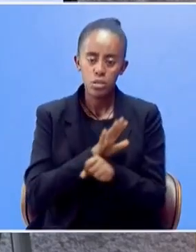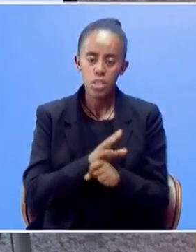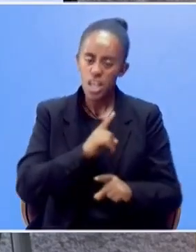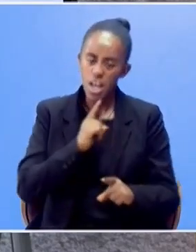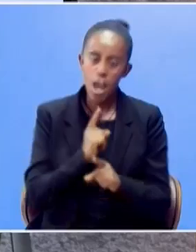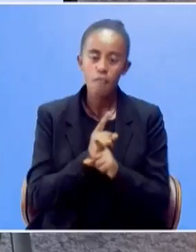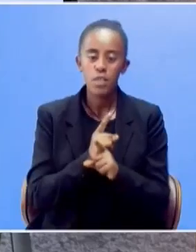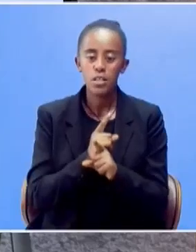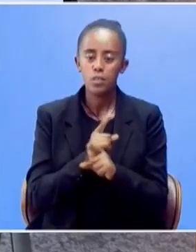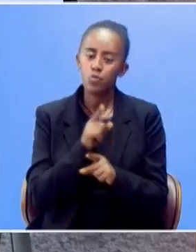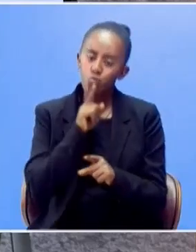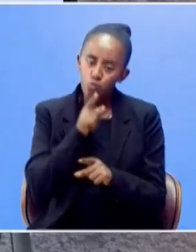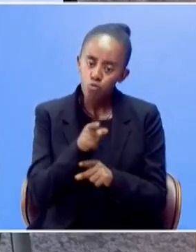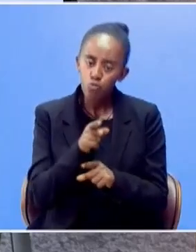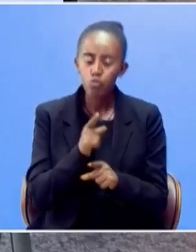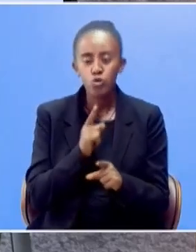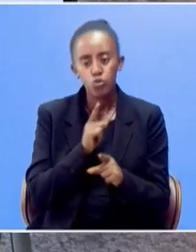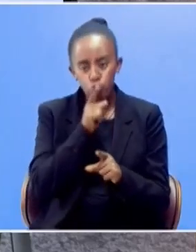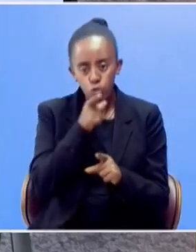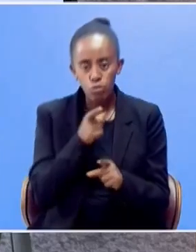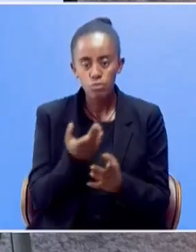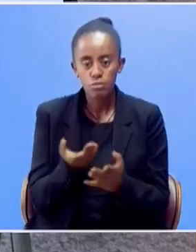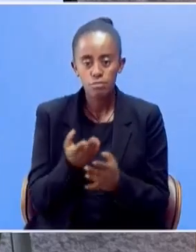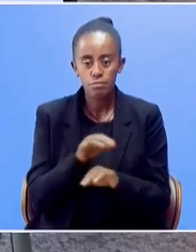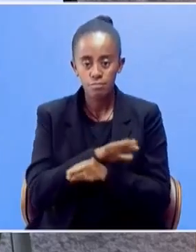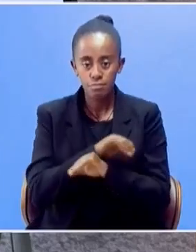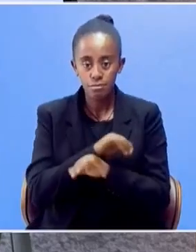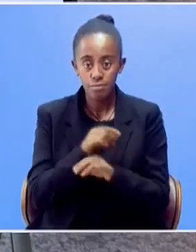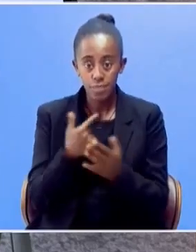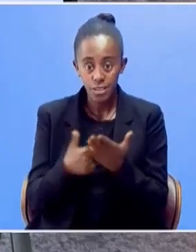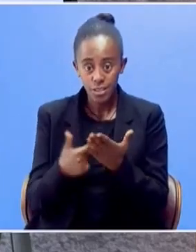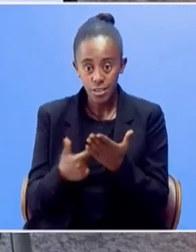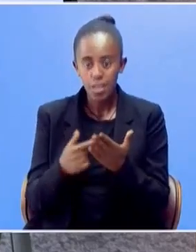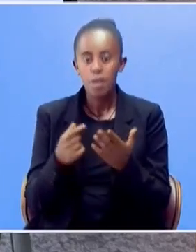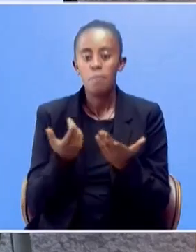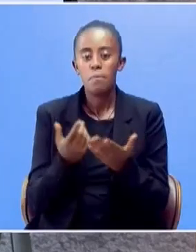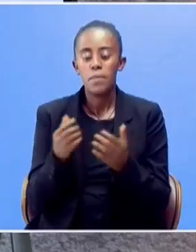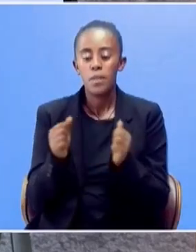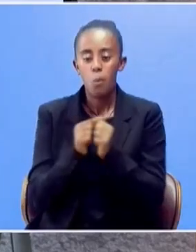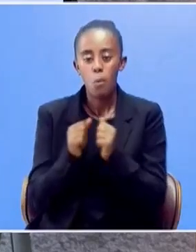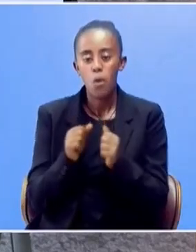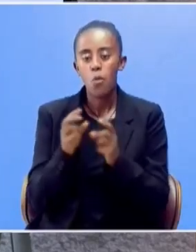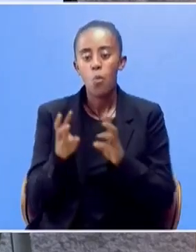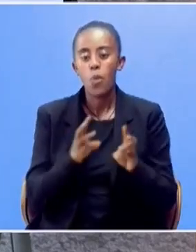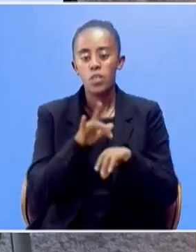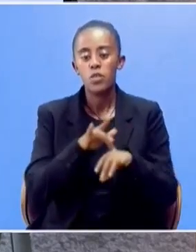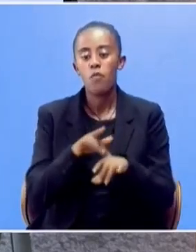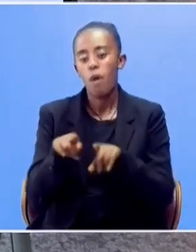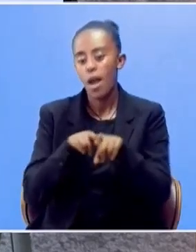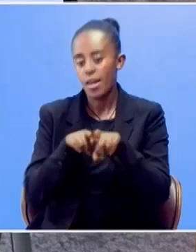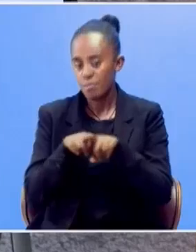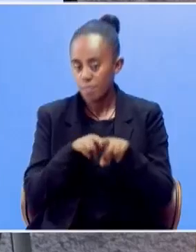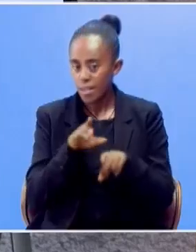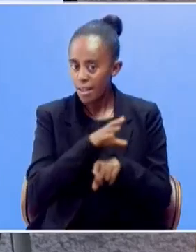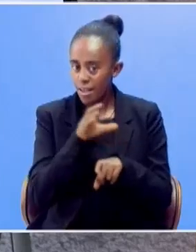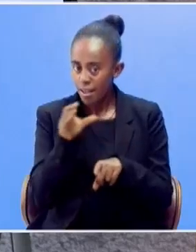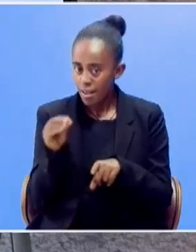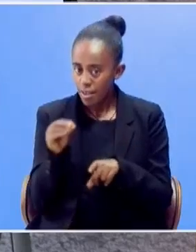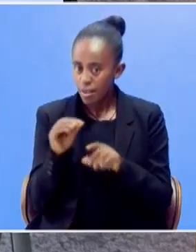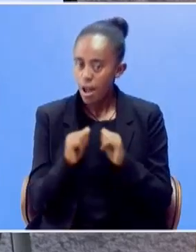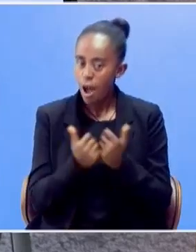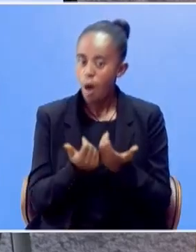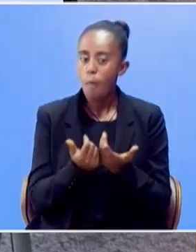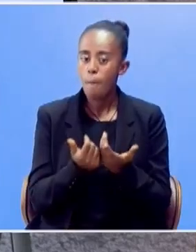definitely, true, sure. These are some of the common ways in expressing agreement. And how